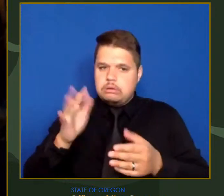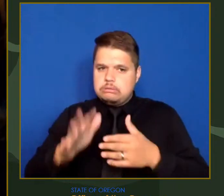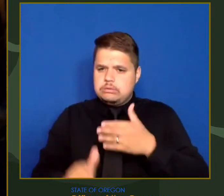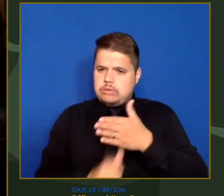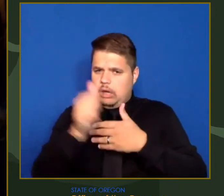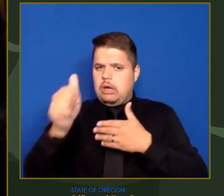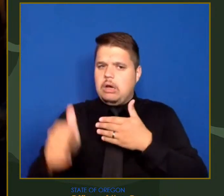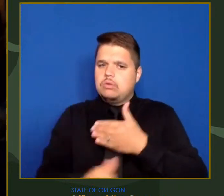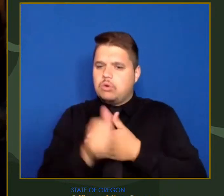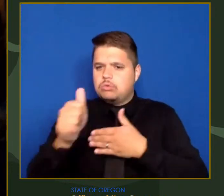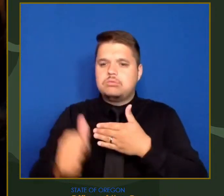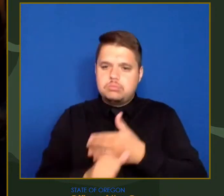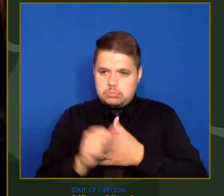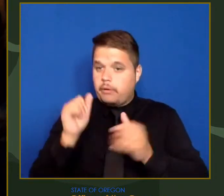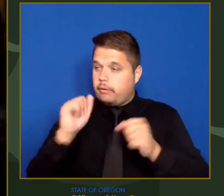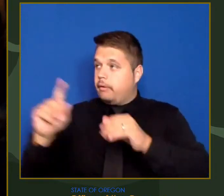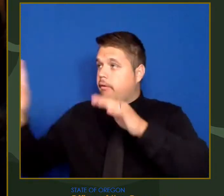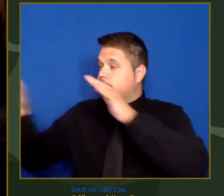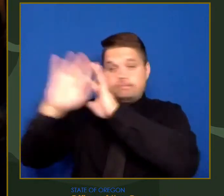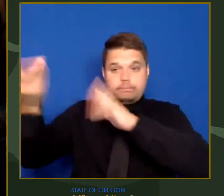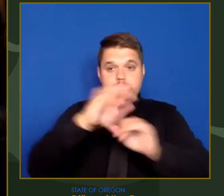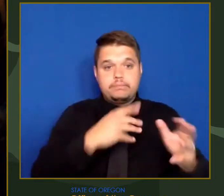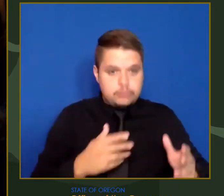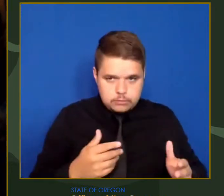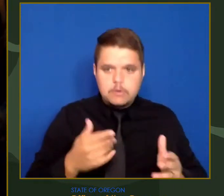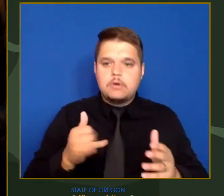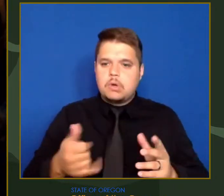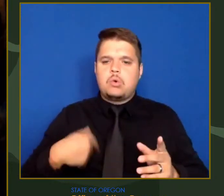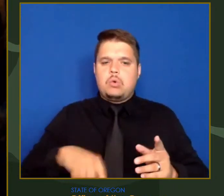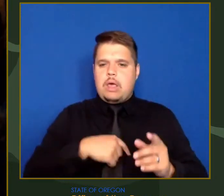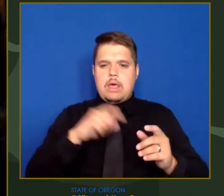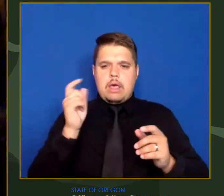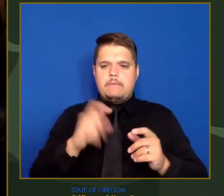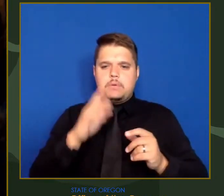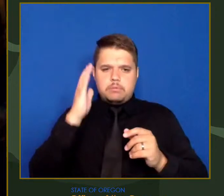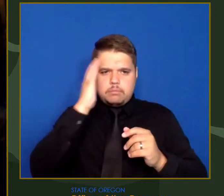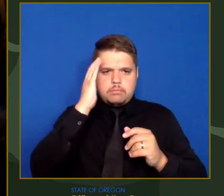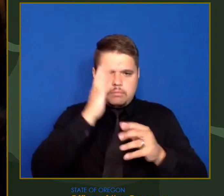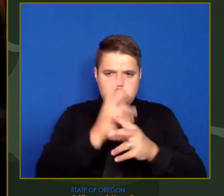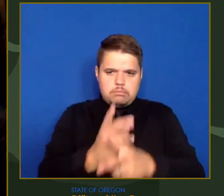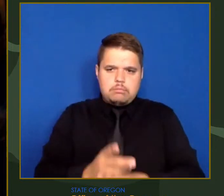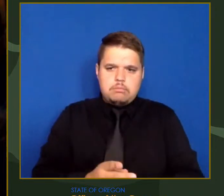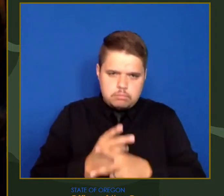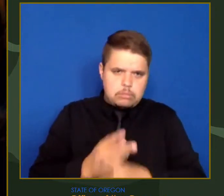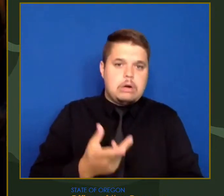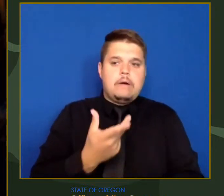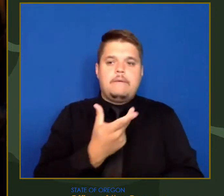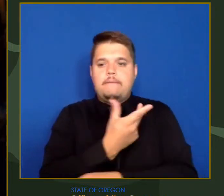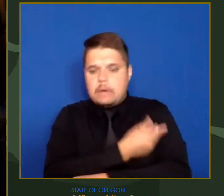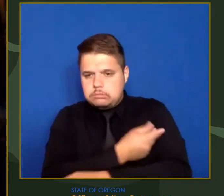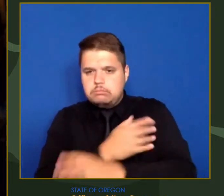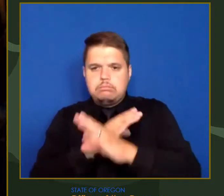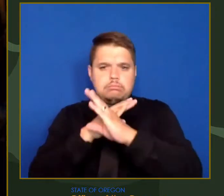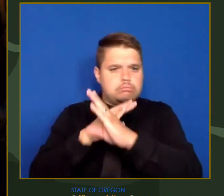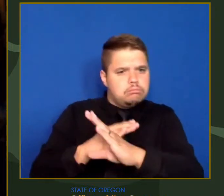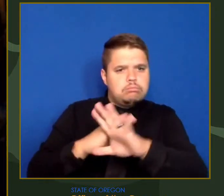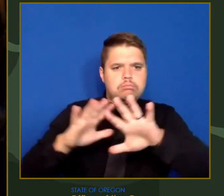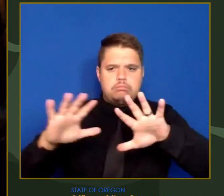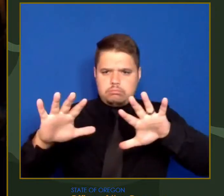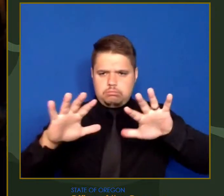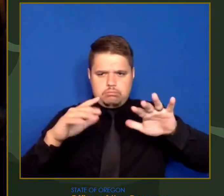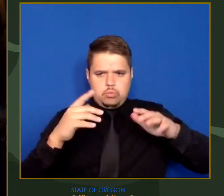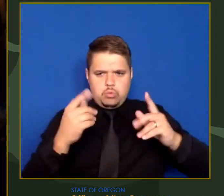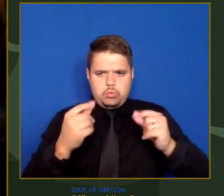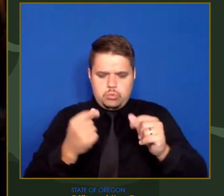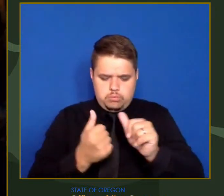individuals get their vaccination. That protects themselves and those around them, prevents the disease from continuing to spread,